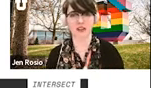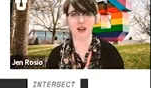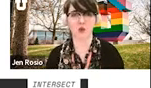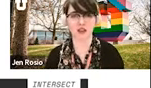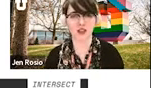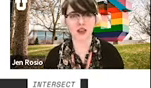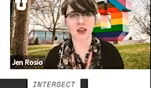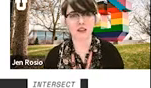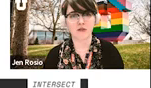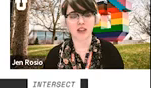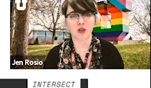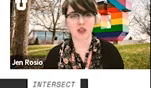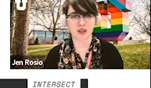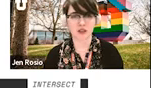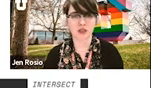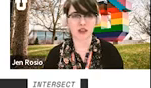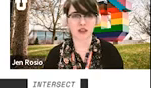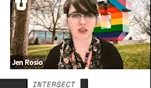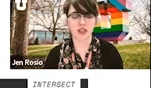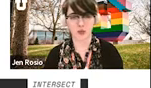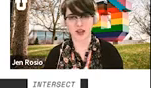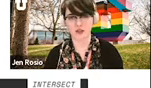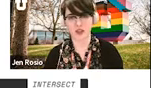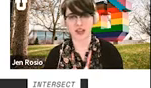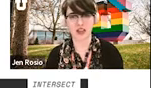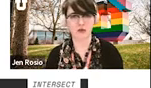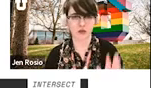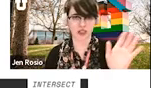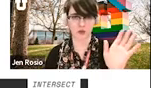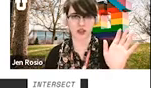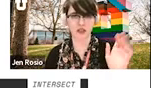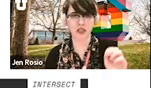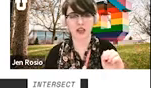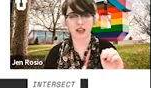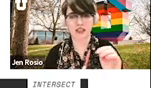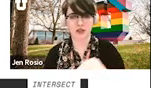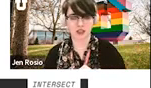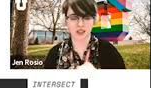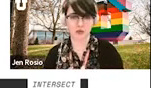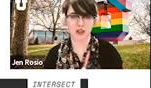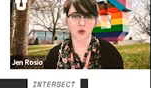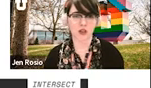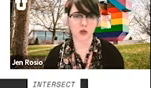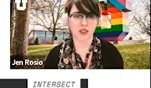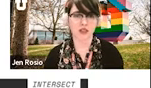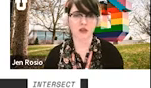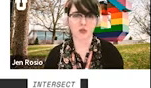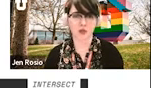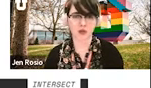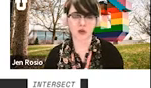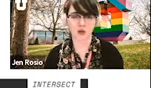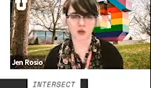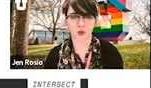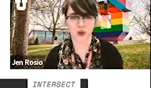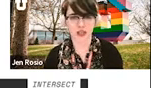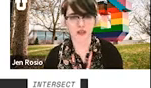black background with 5 colors in a band of a lightning from the top left down to the top right corner, with the colors